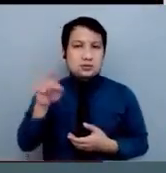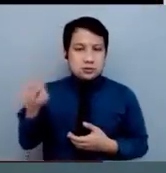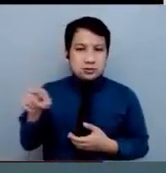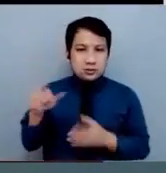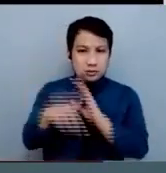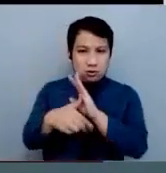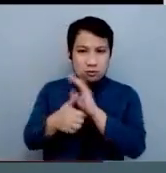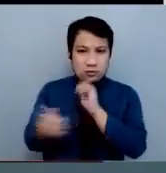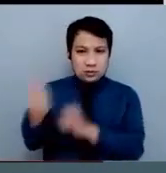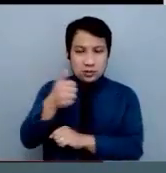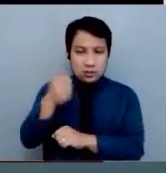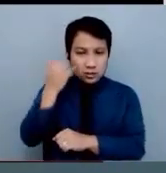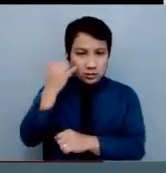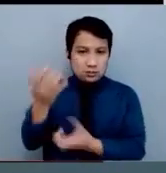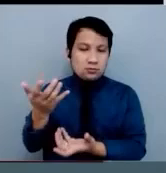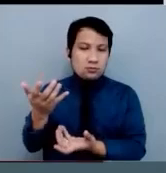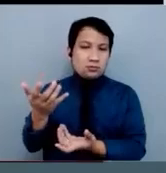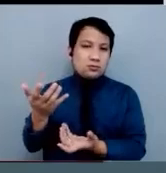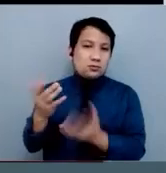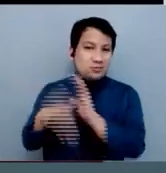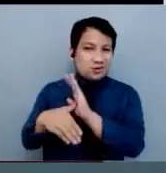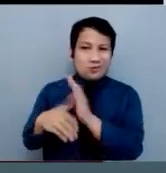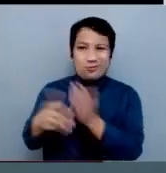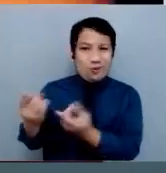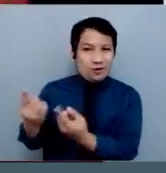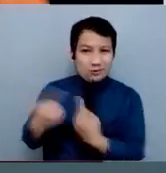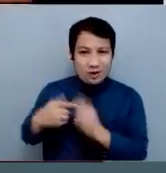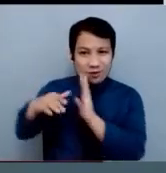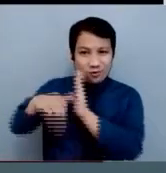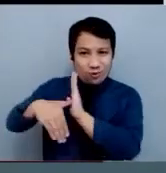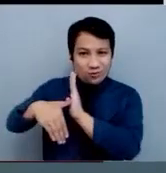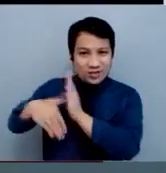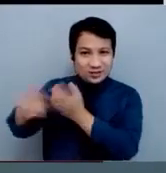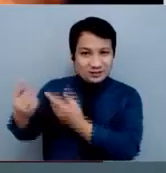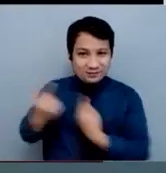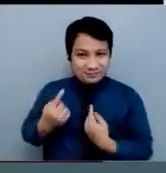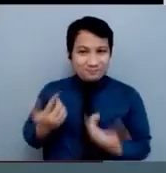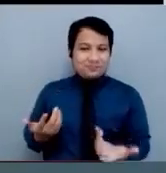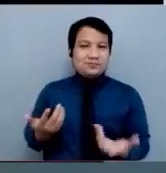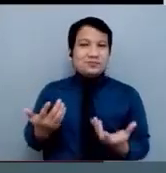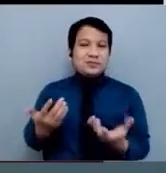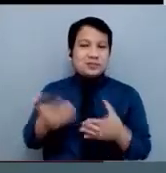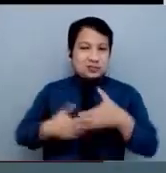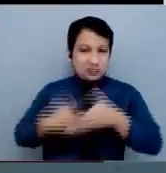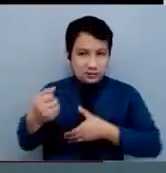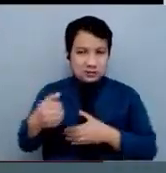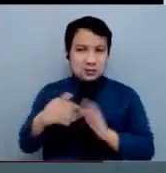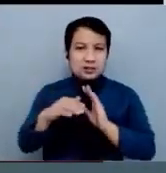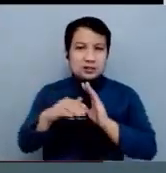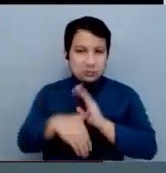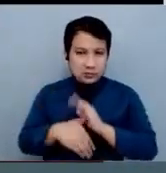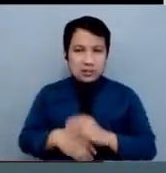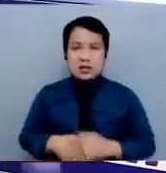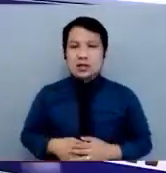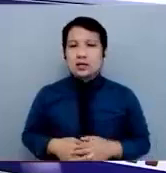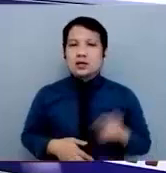sa steering committee ng COMELEC. Yes, sir. Oh, sir, so kaya nilabas namin yung storya. Yes, sir. I understand po. Pero in any